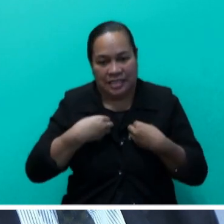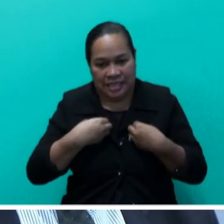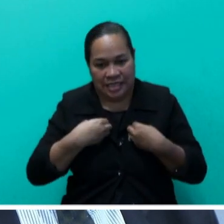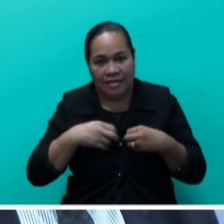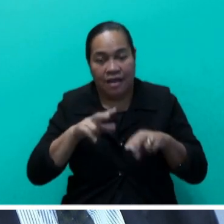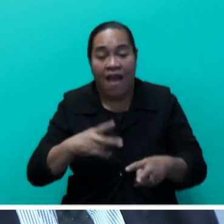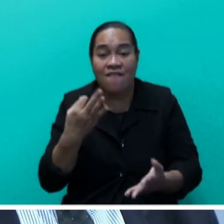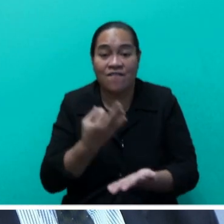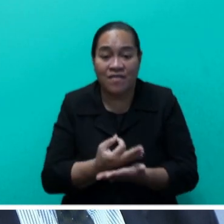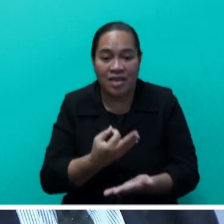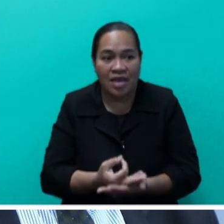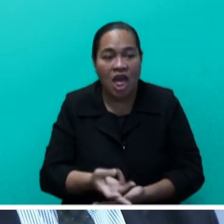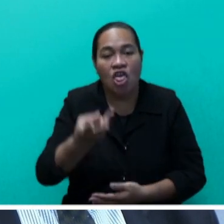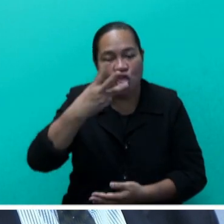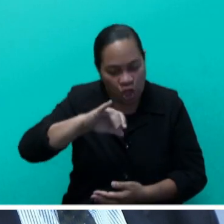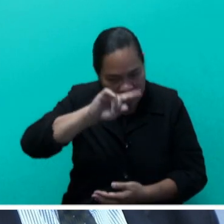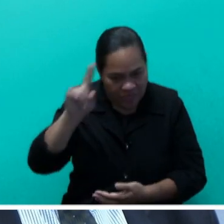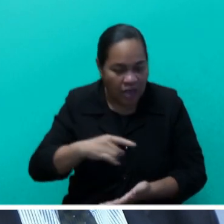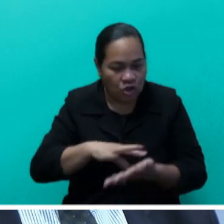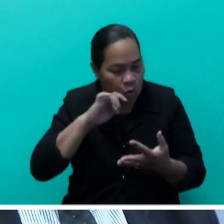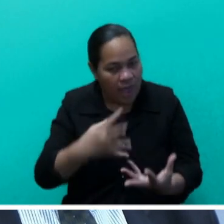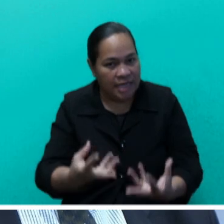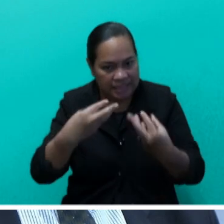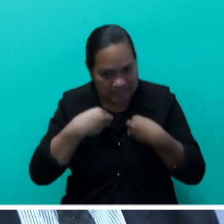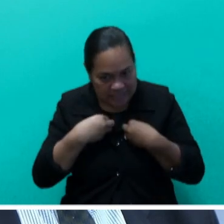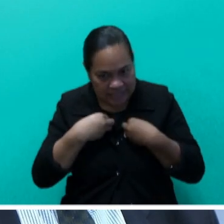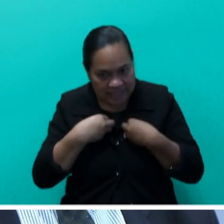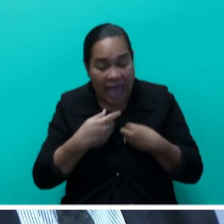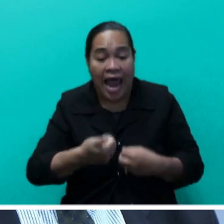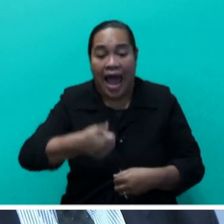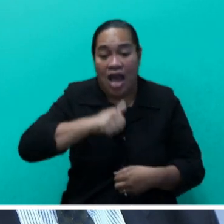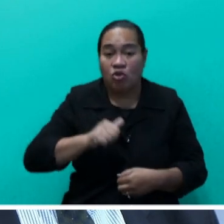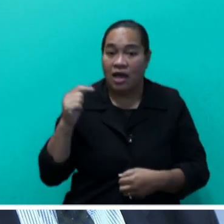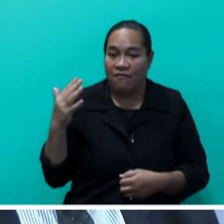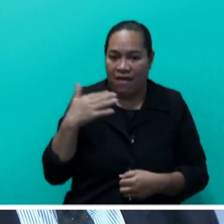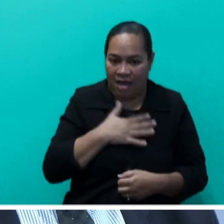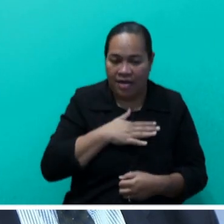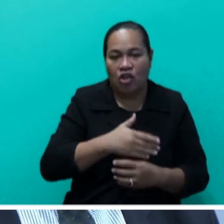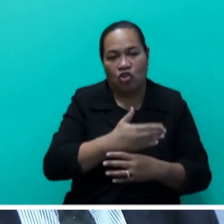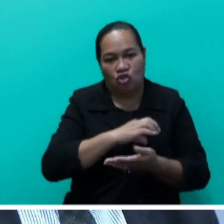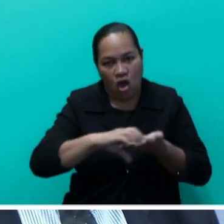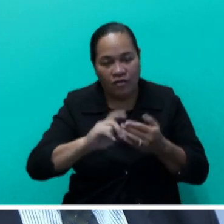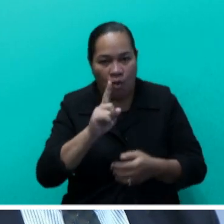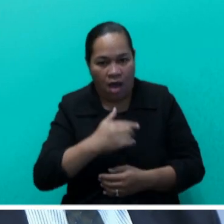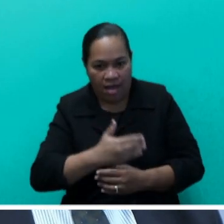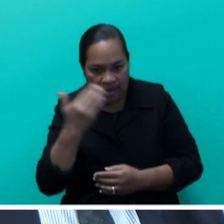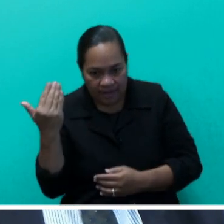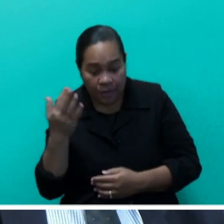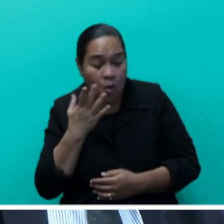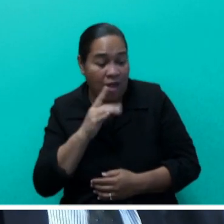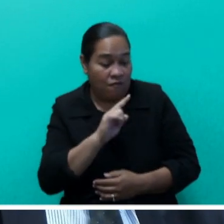fee of $30,000 and an allowance of $500 per day from 1st